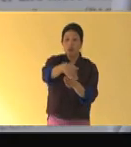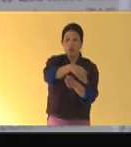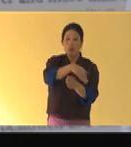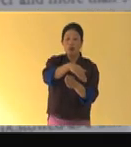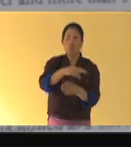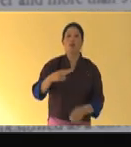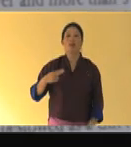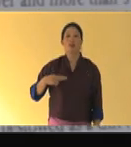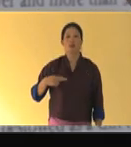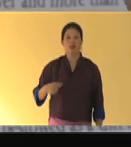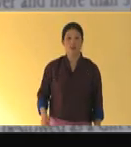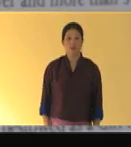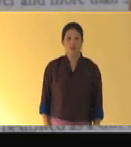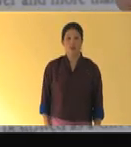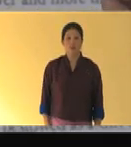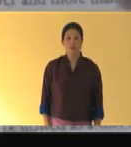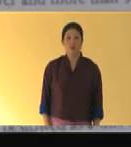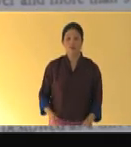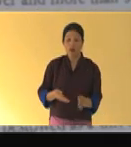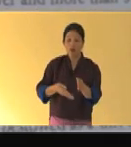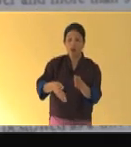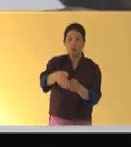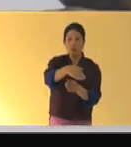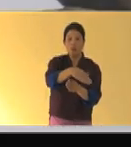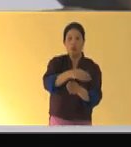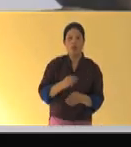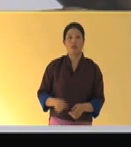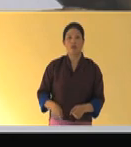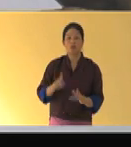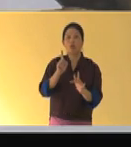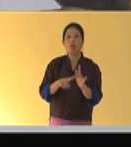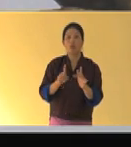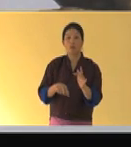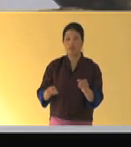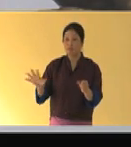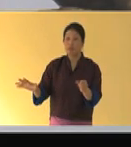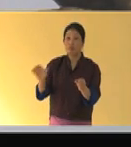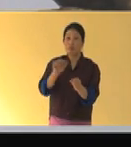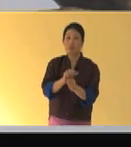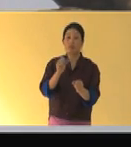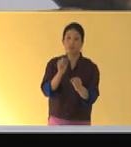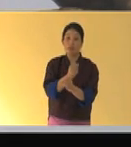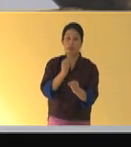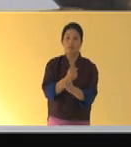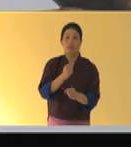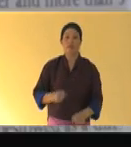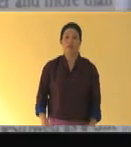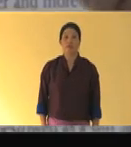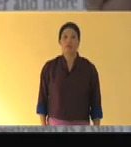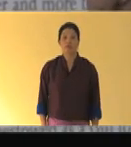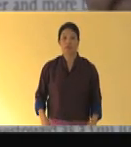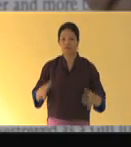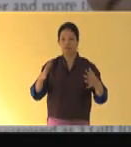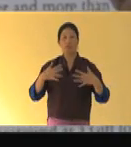So this is one of the, this is where we have to intervene and then carry out one of the strategies to eradicate this kind